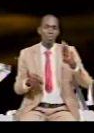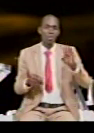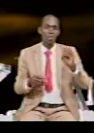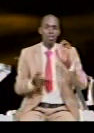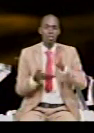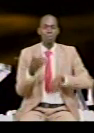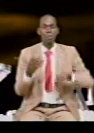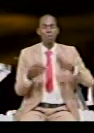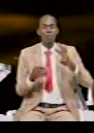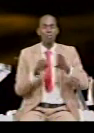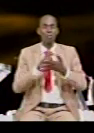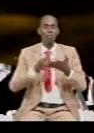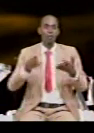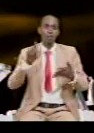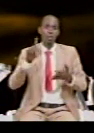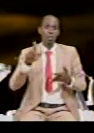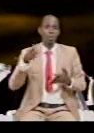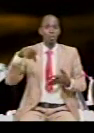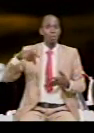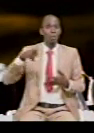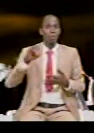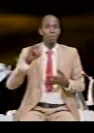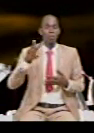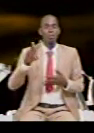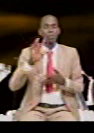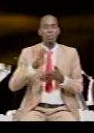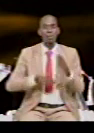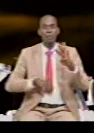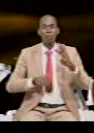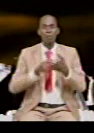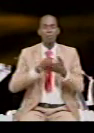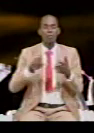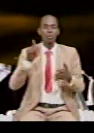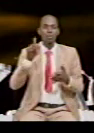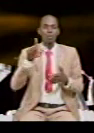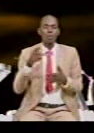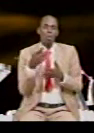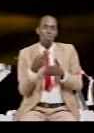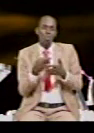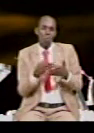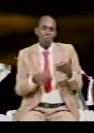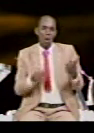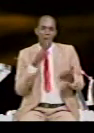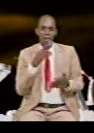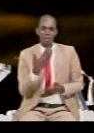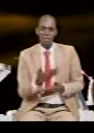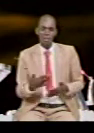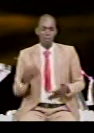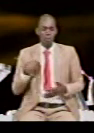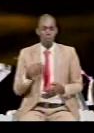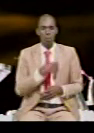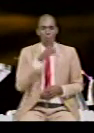Proverbs chapter 4, verse 23, those are the things we must do